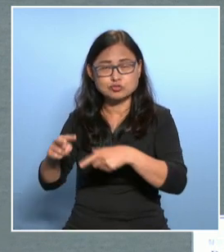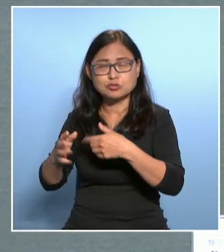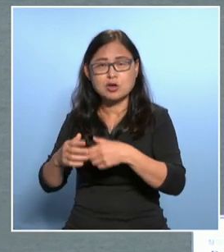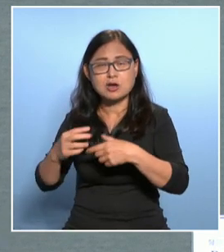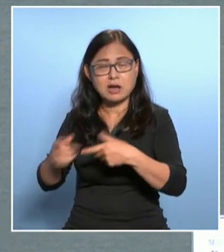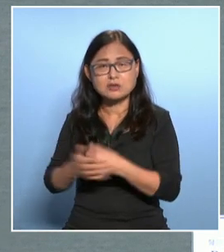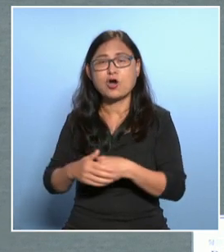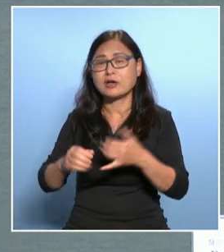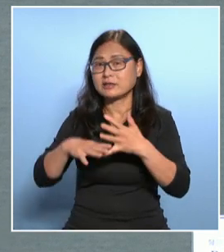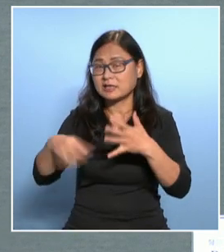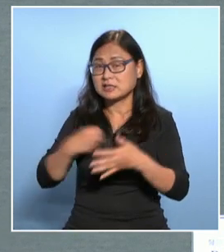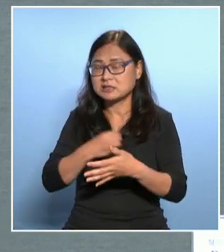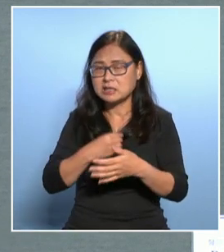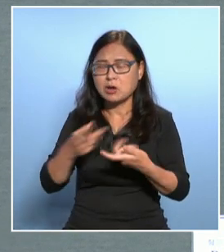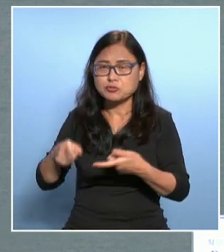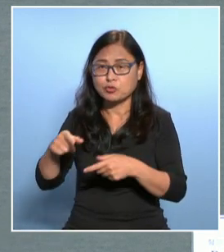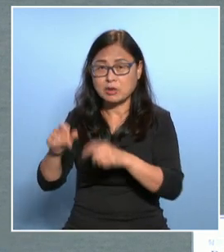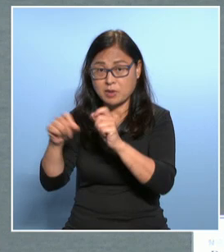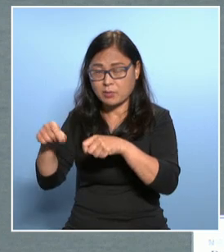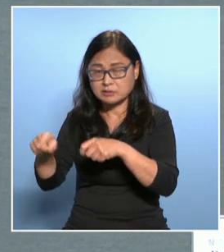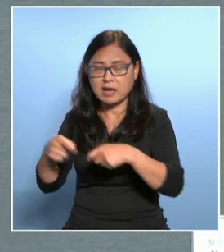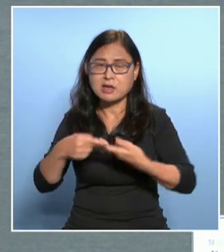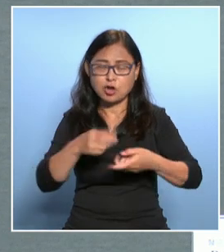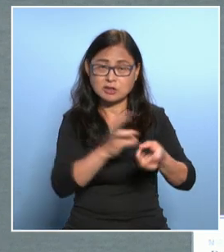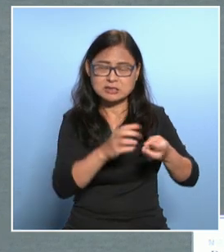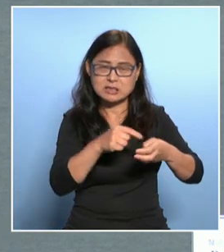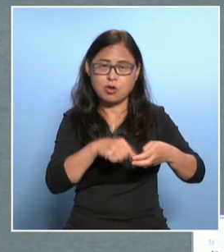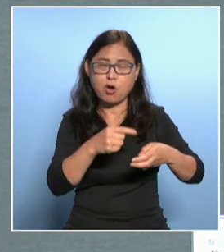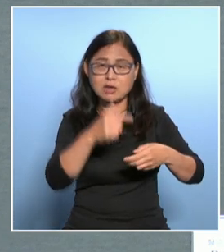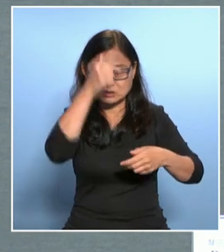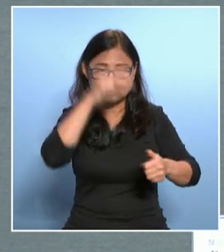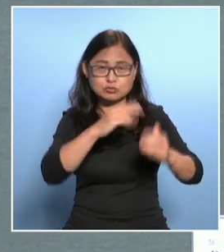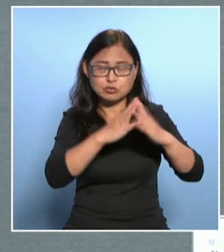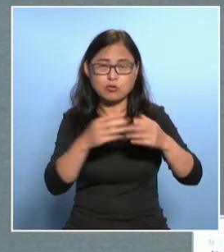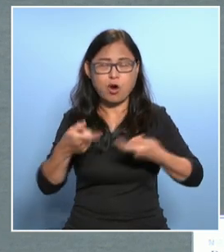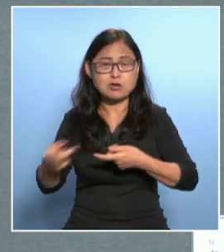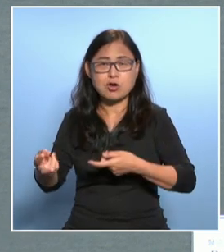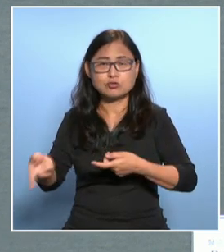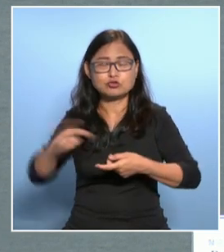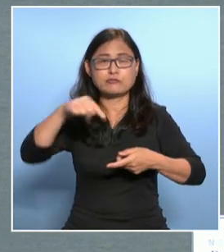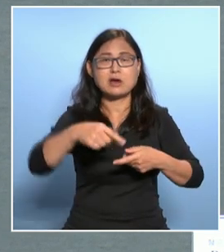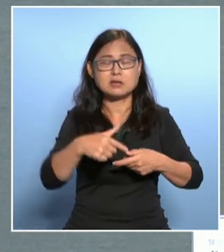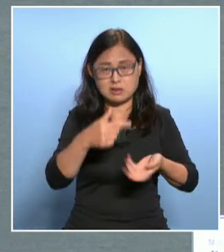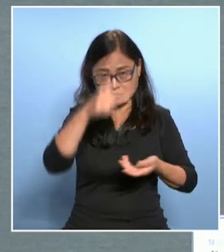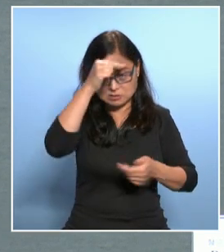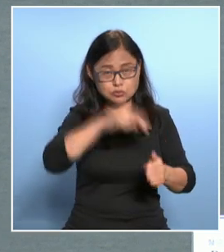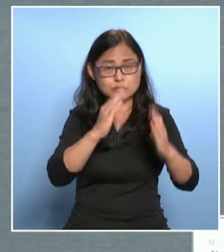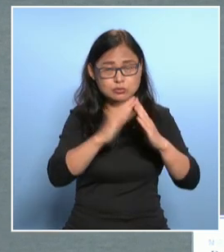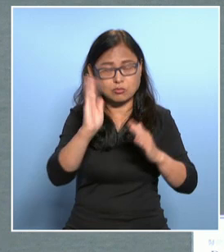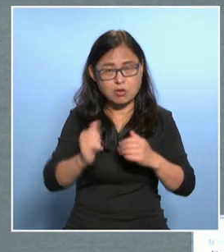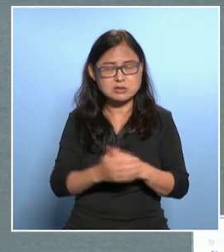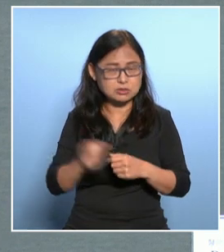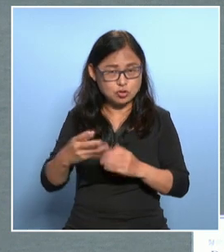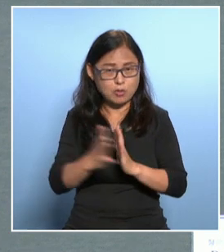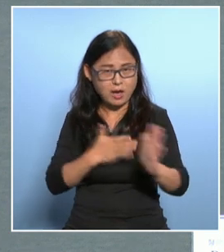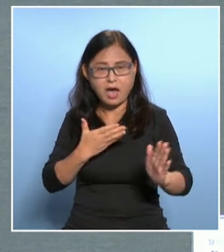Once the patient is referred to the primary health care, their medical record is still with the